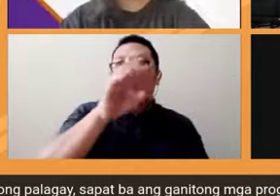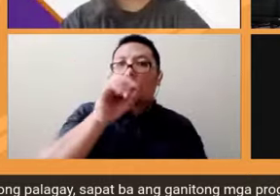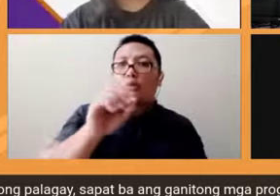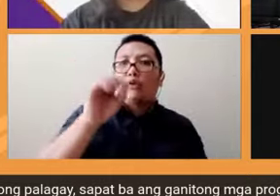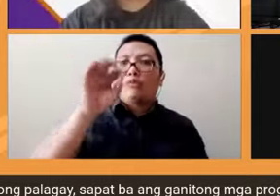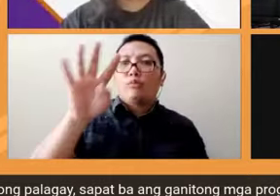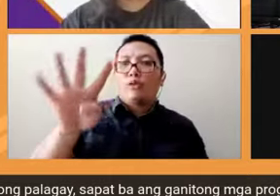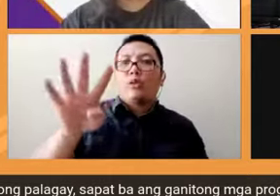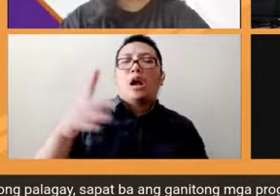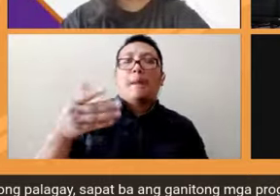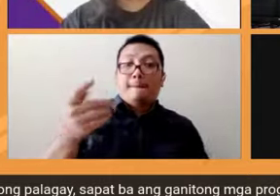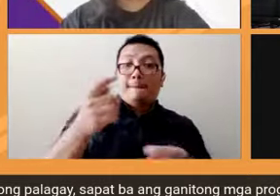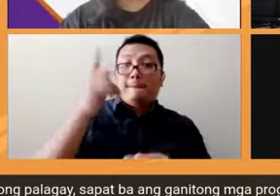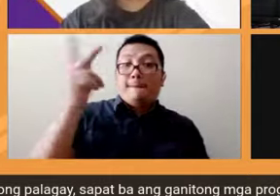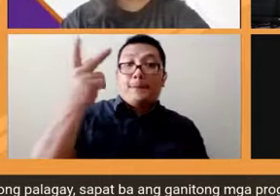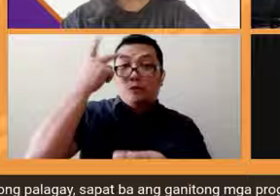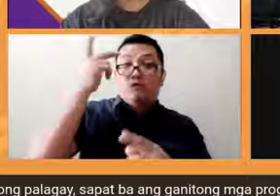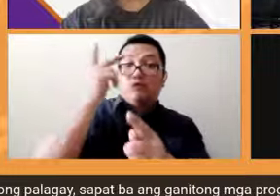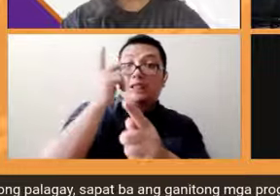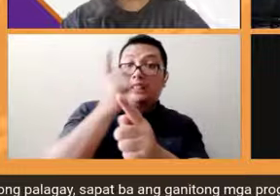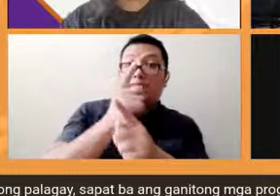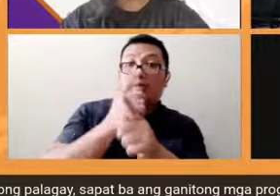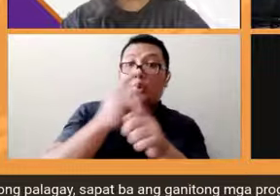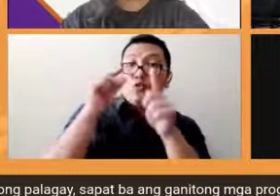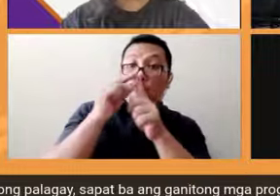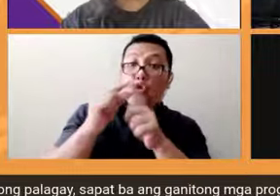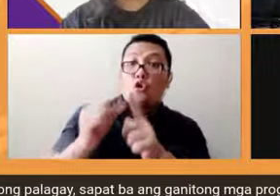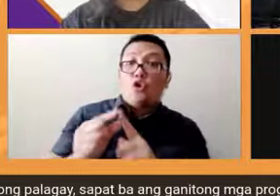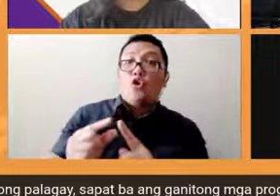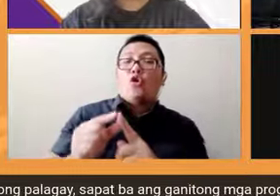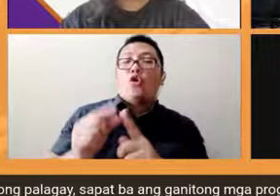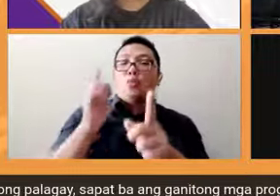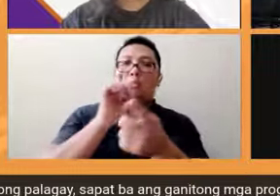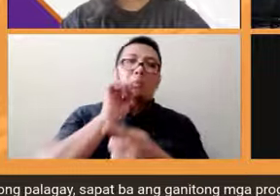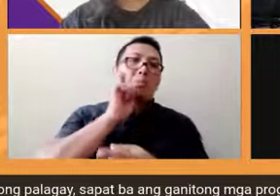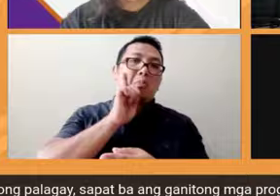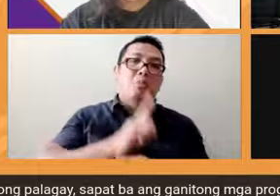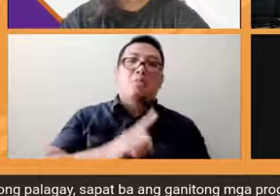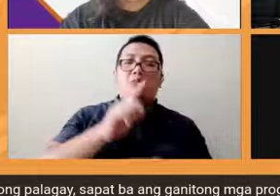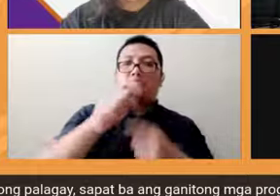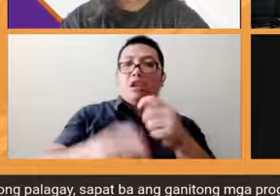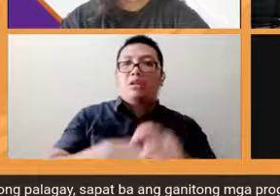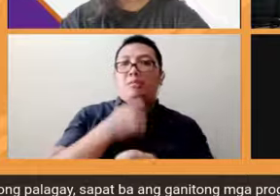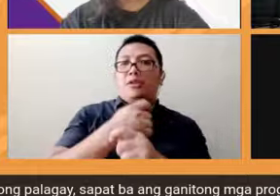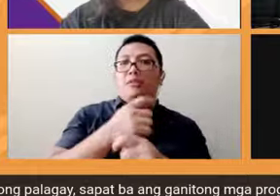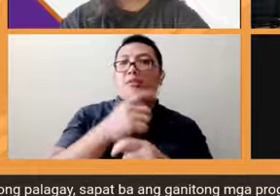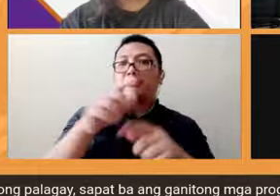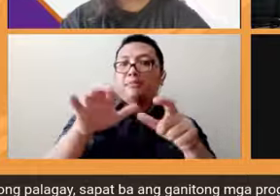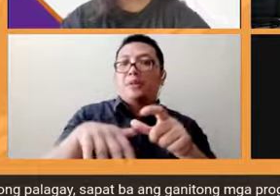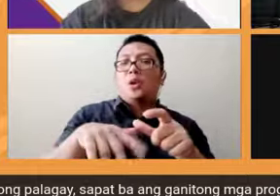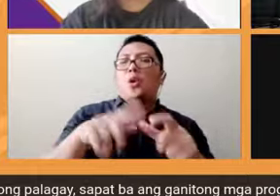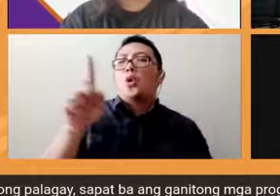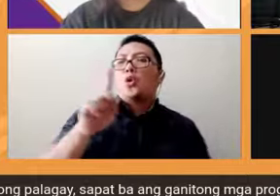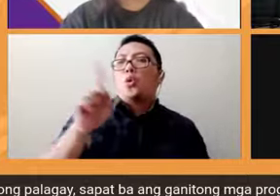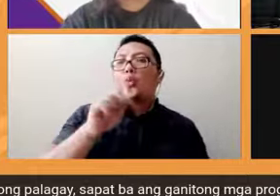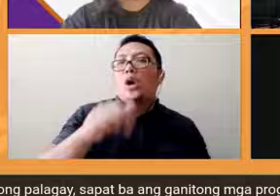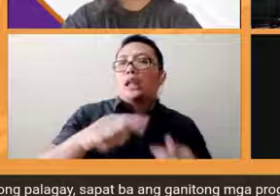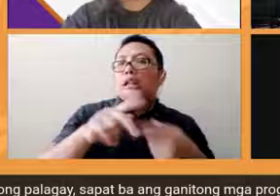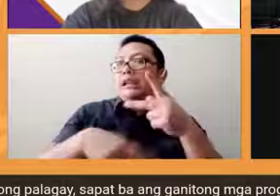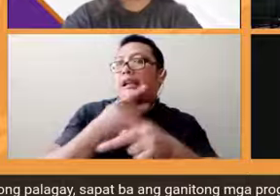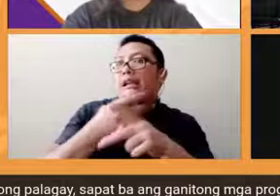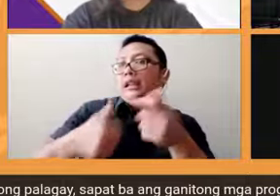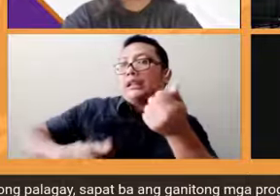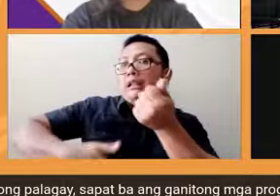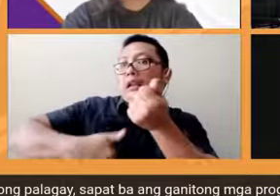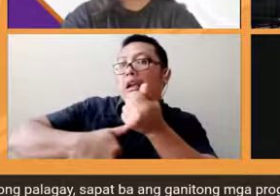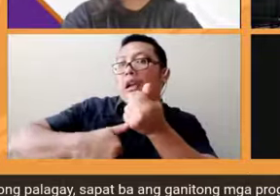or para mas maayos yung disability types and at the same time anong assistance talaga yung need